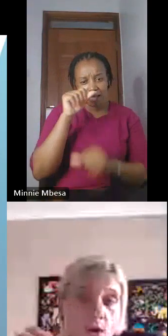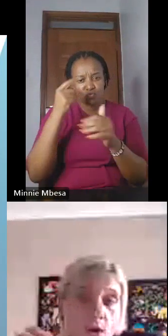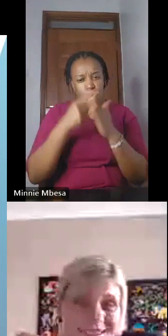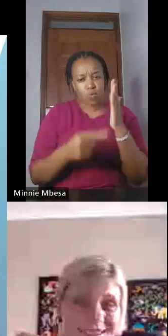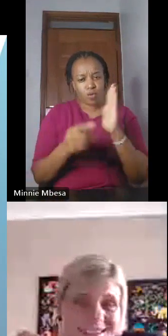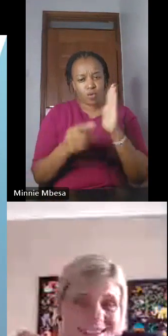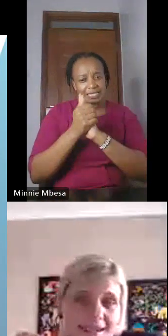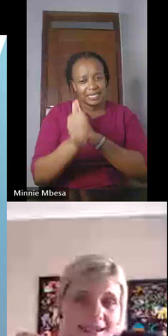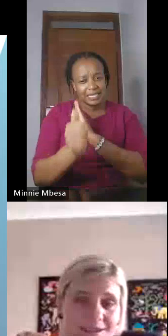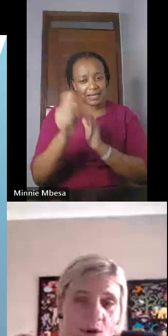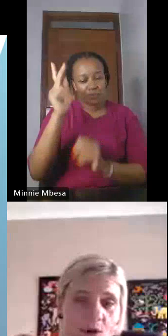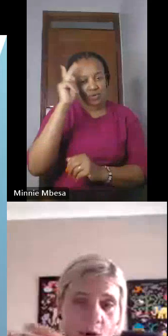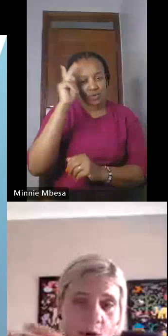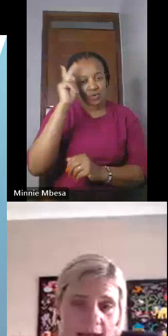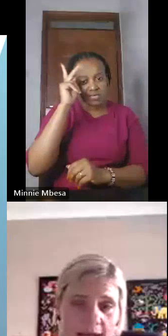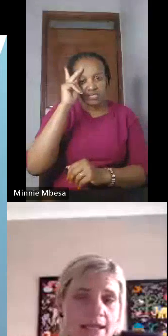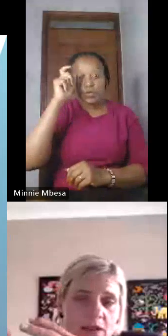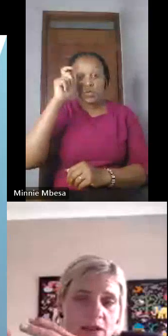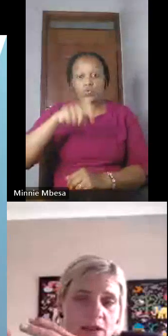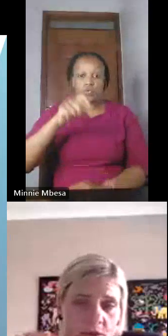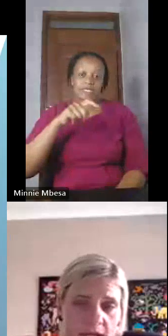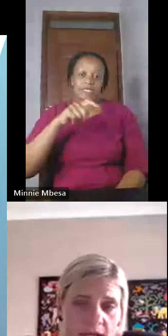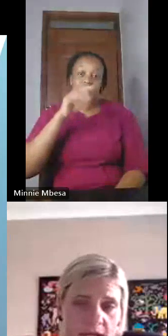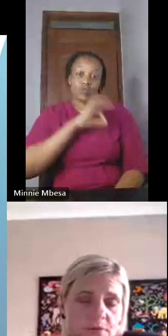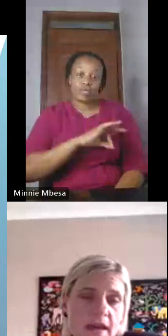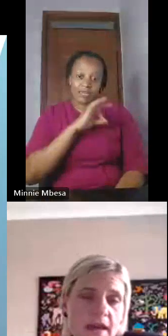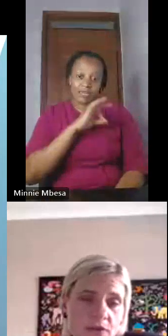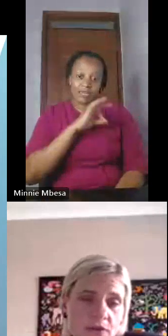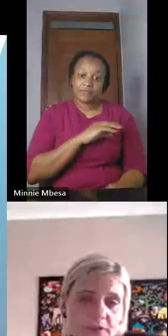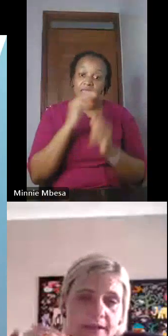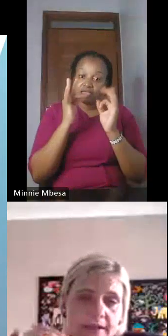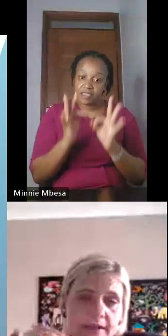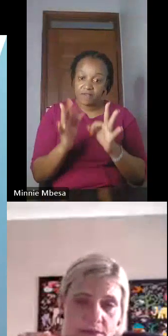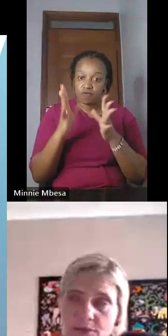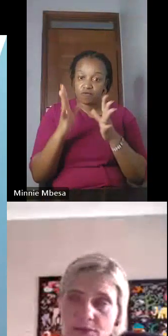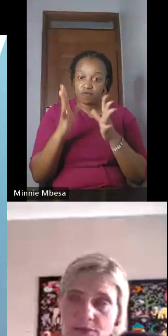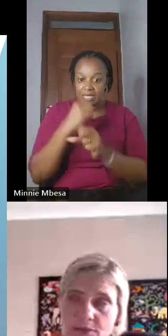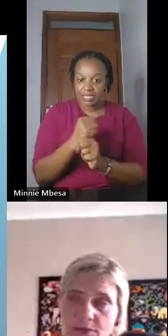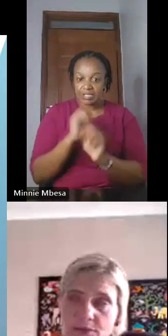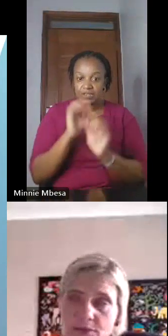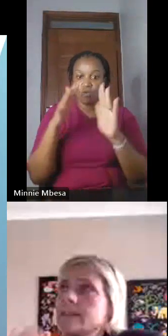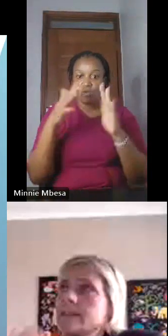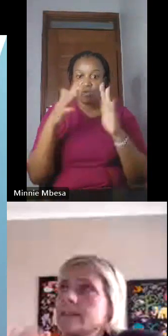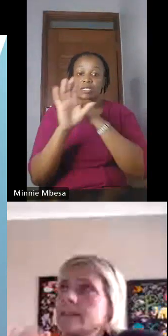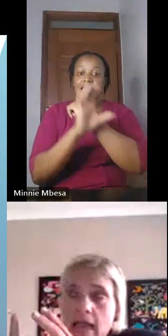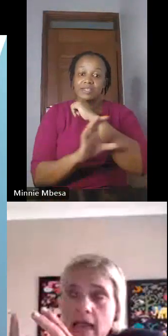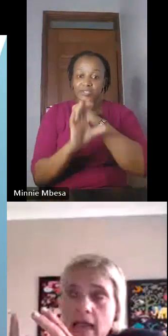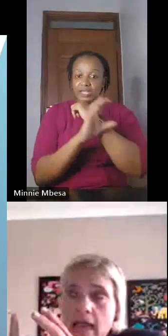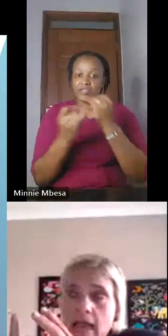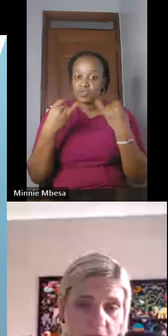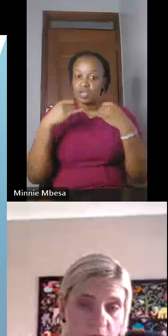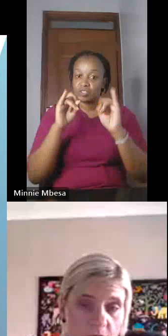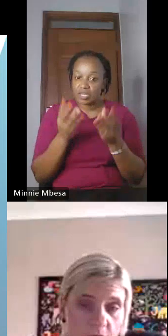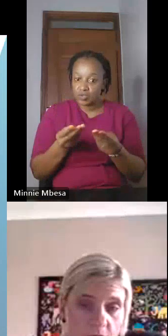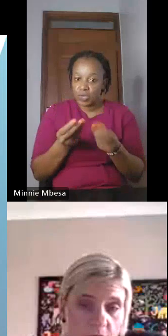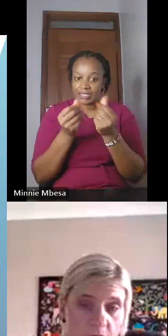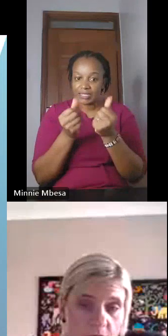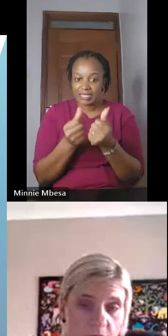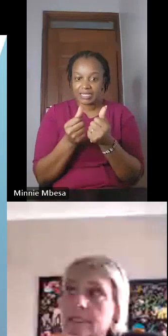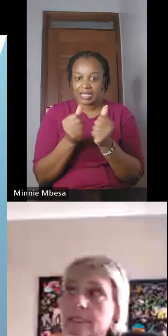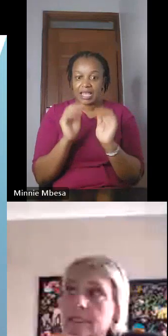Like, what is it in your organization or your country that you are trying to address? Like, how will